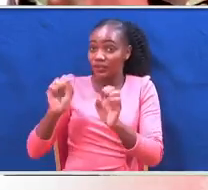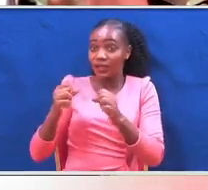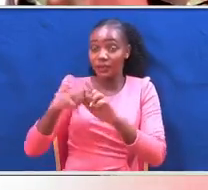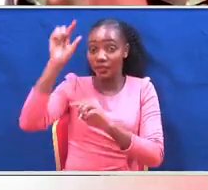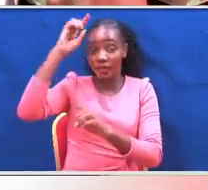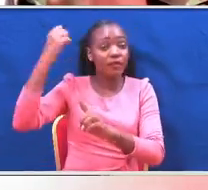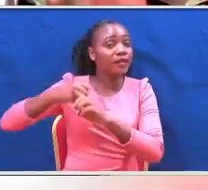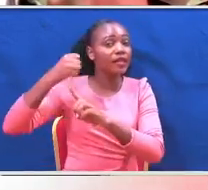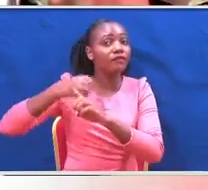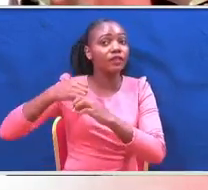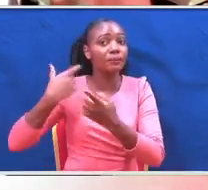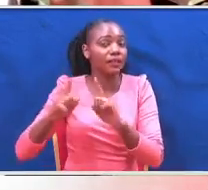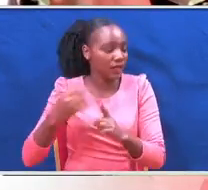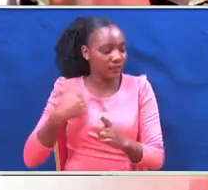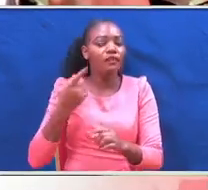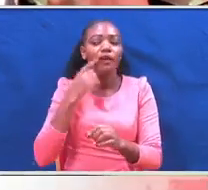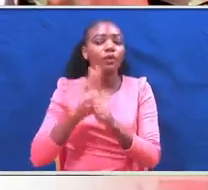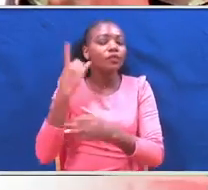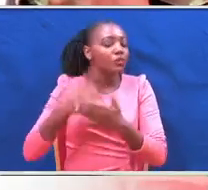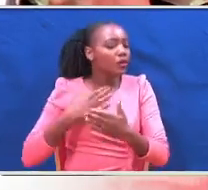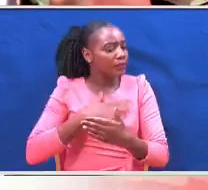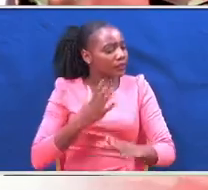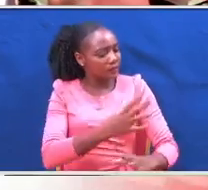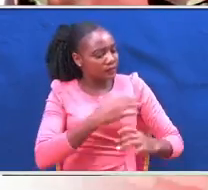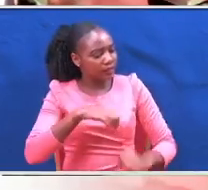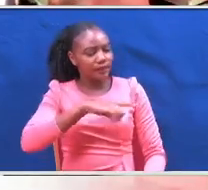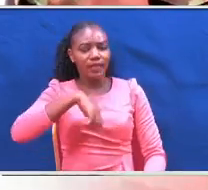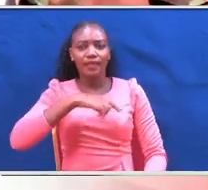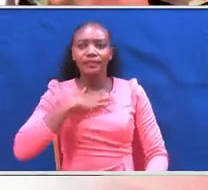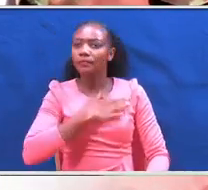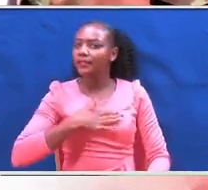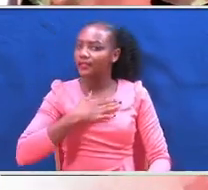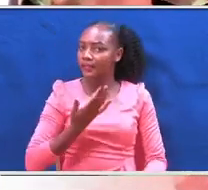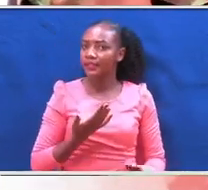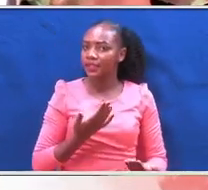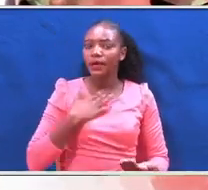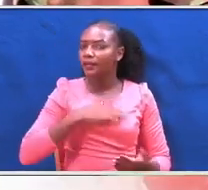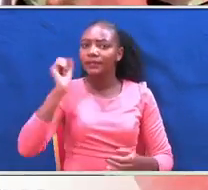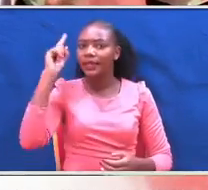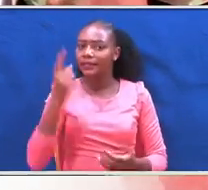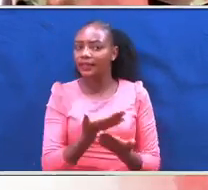efforts. But nobody should doubt our resolve to get this